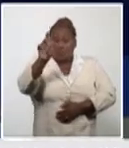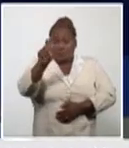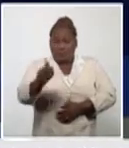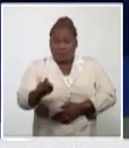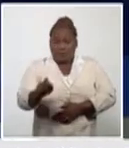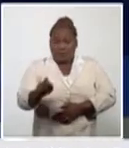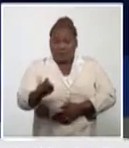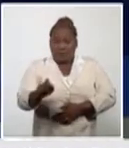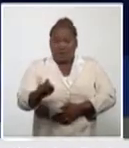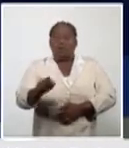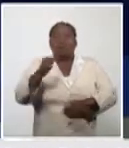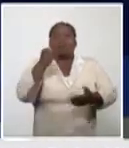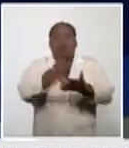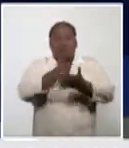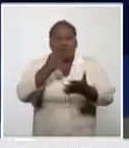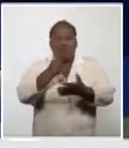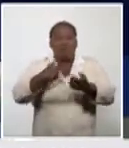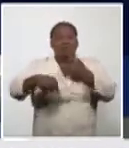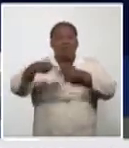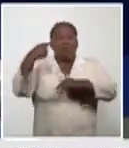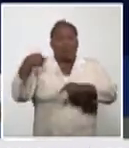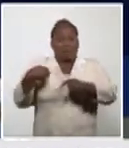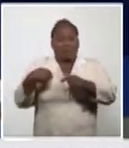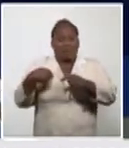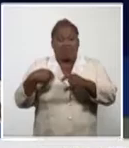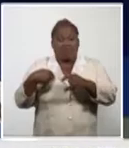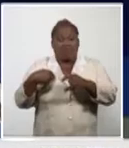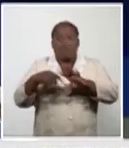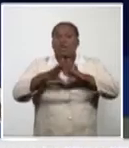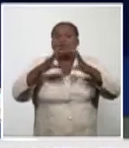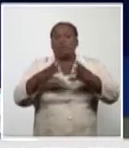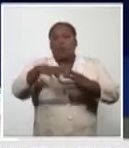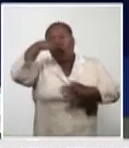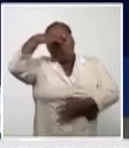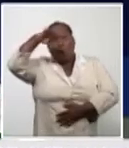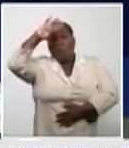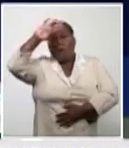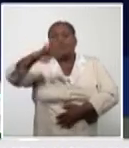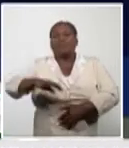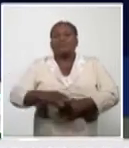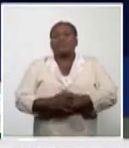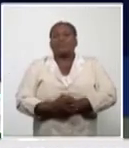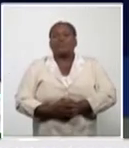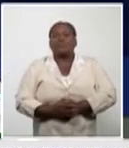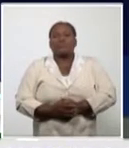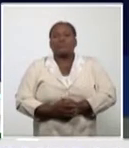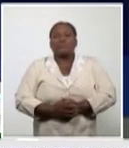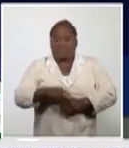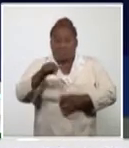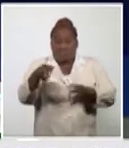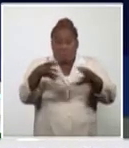All 38 new confirmed cases are Cuban citizens. Of these, 36, representing